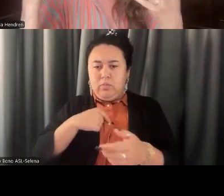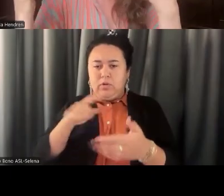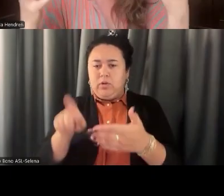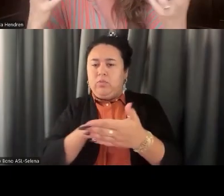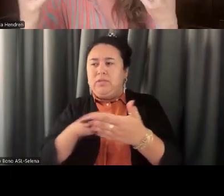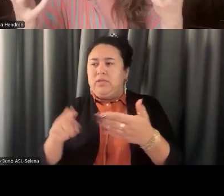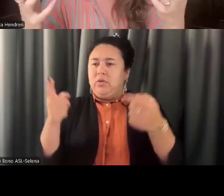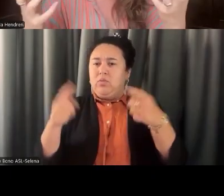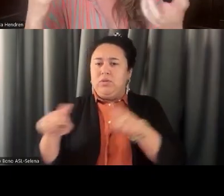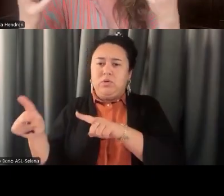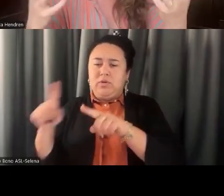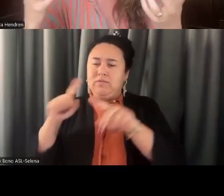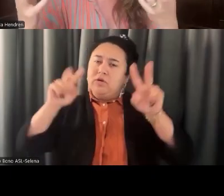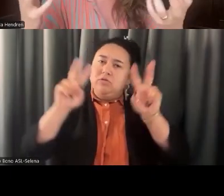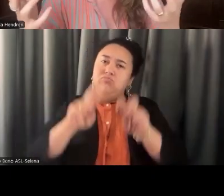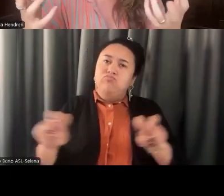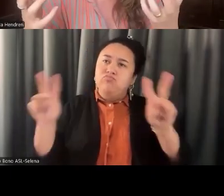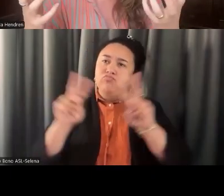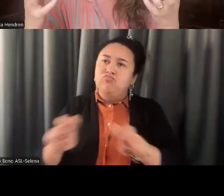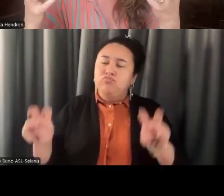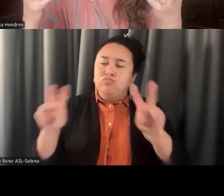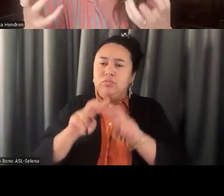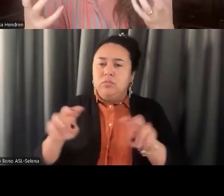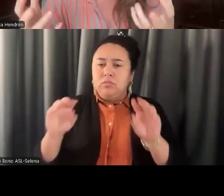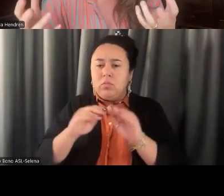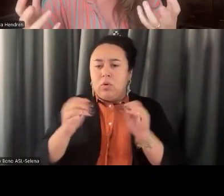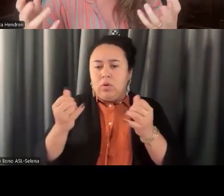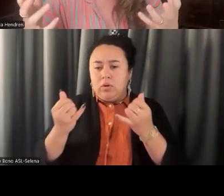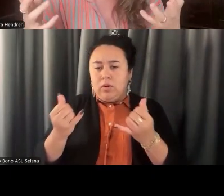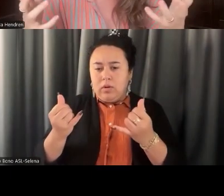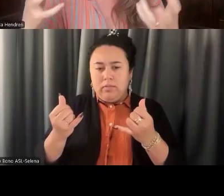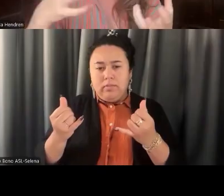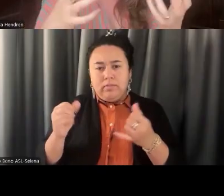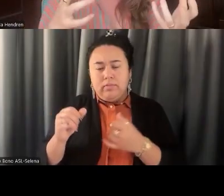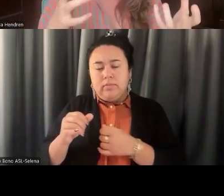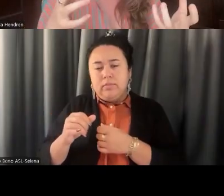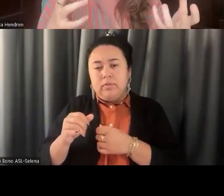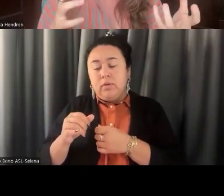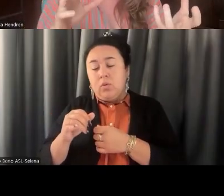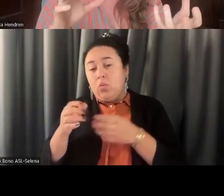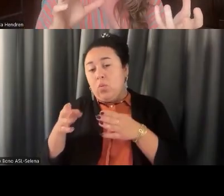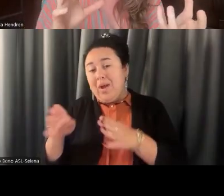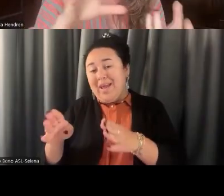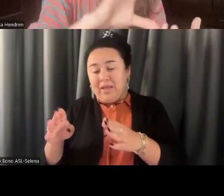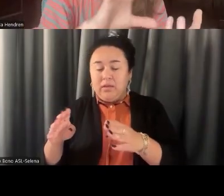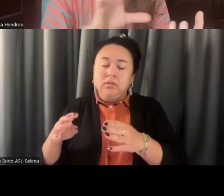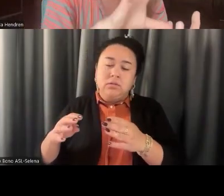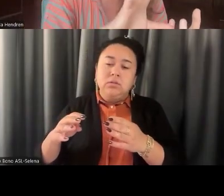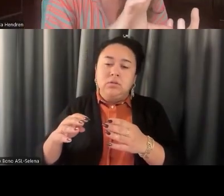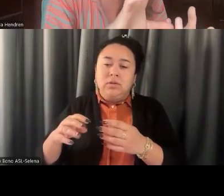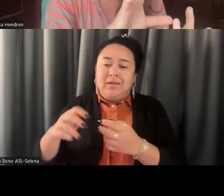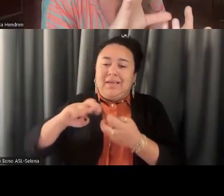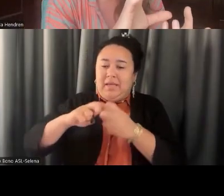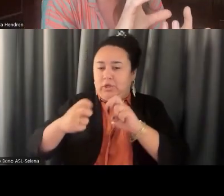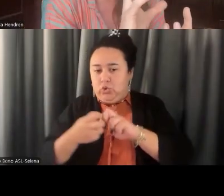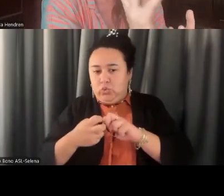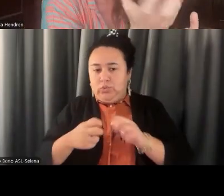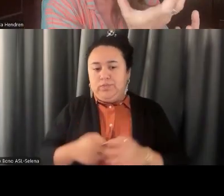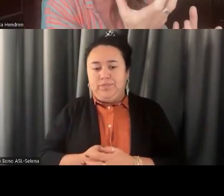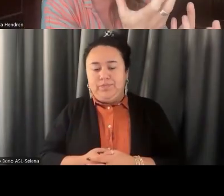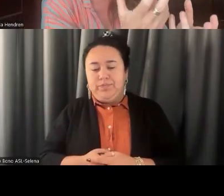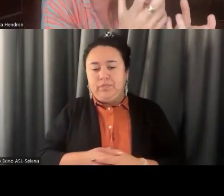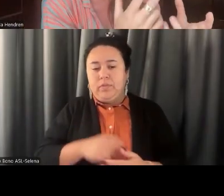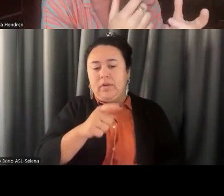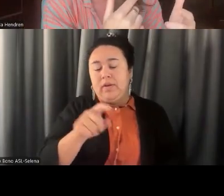for examining in the kind of contemplative style social issues. But interrogative design has this other move in its kind